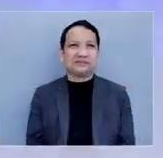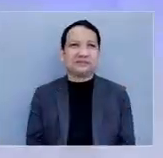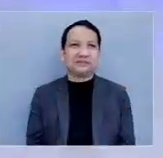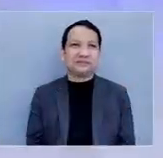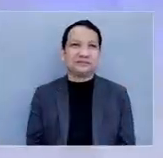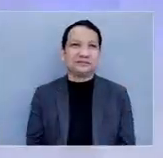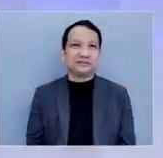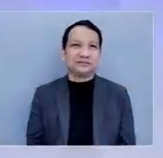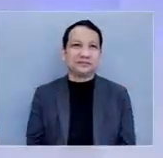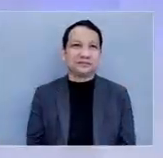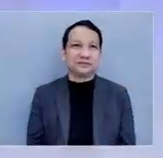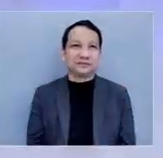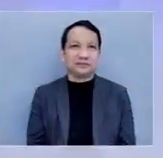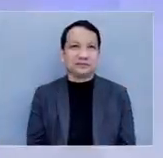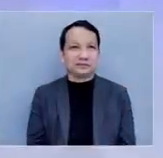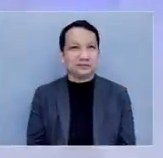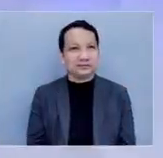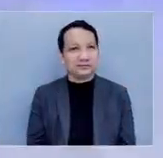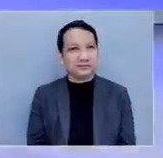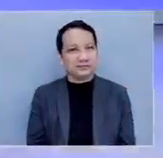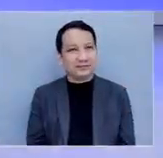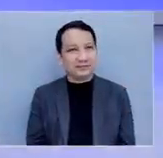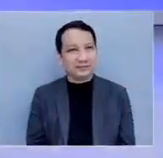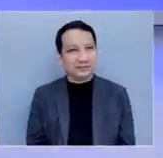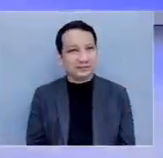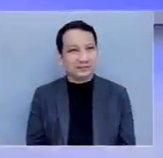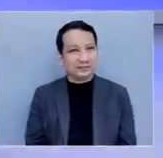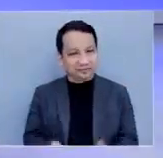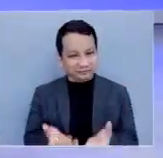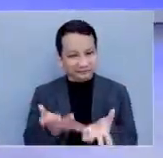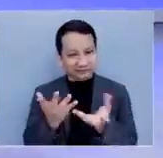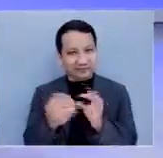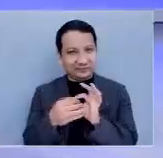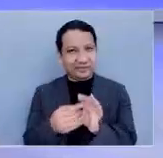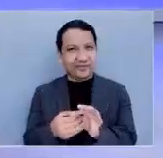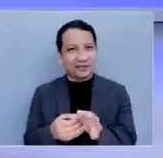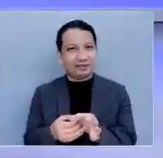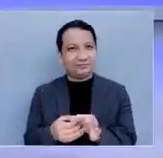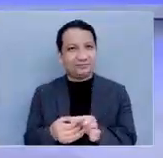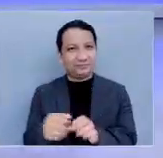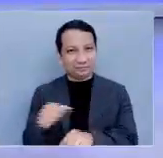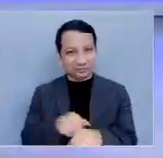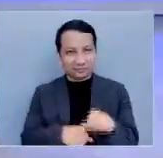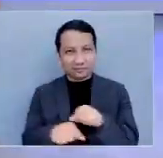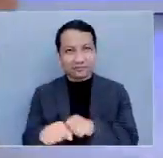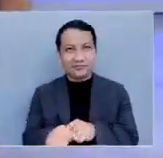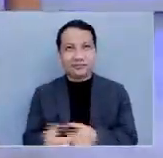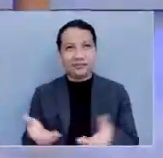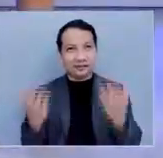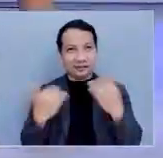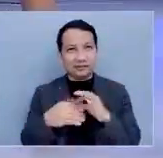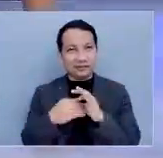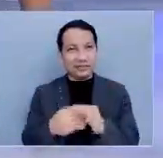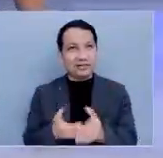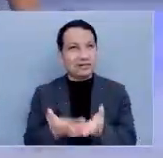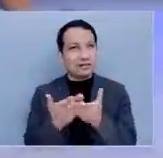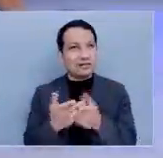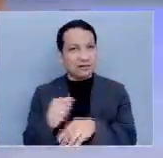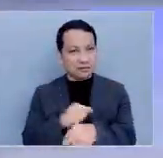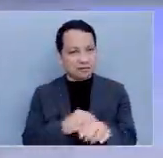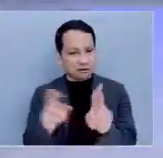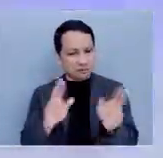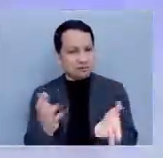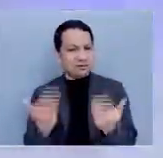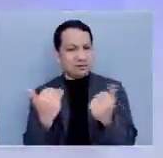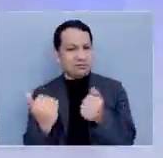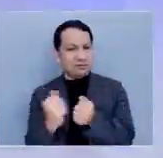nanonood kayo, stand up na. Oy, dali na, give. Ayan na, kinuha ko na yung mga sapatos, mga bata. Salin Let's kayo go. Sa amin. Let's go!